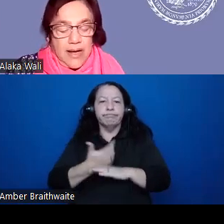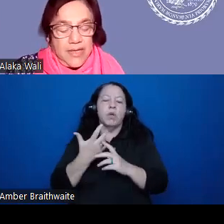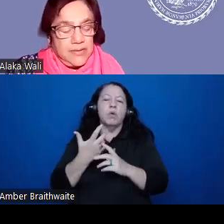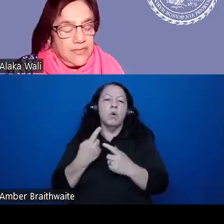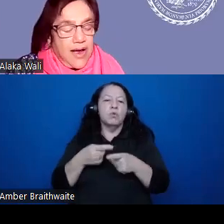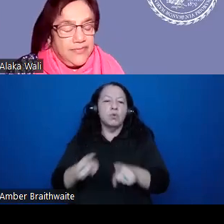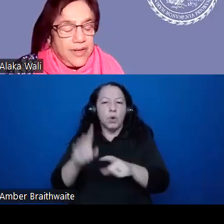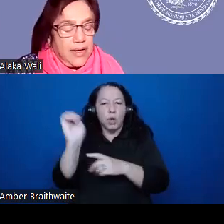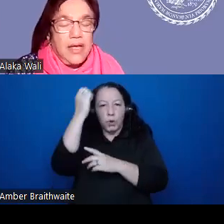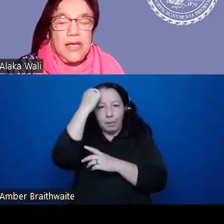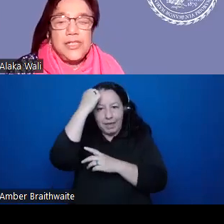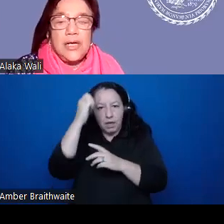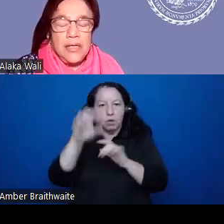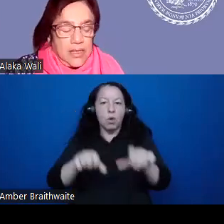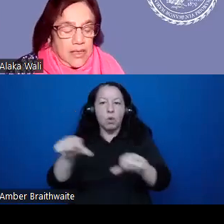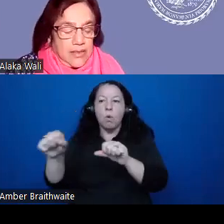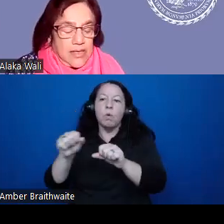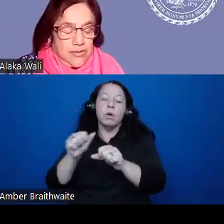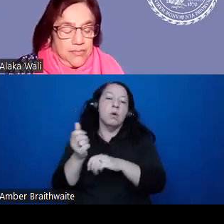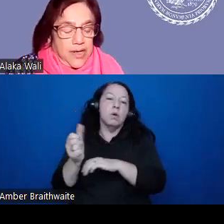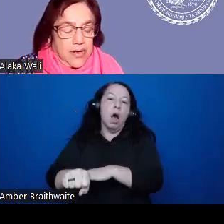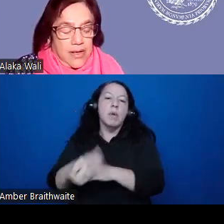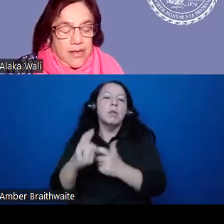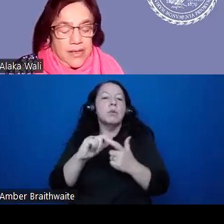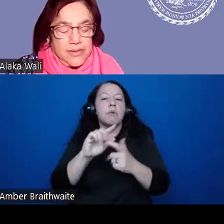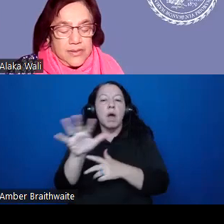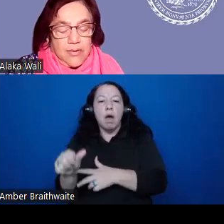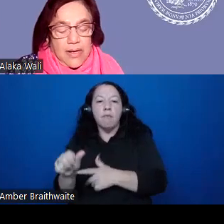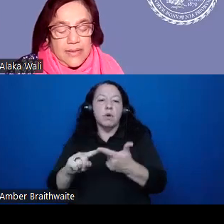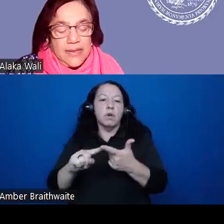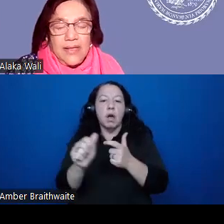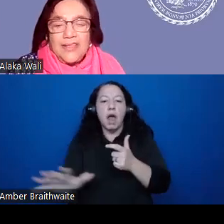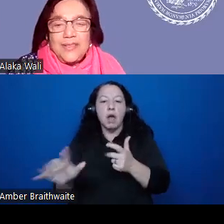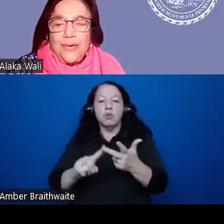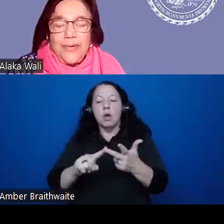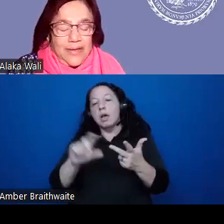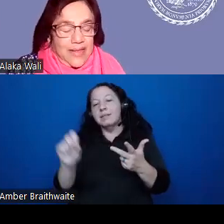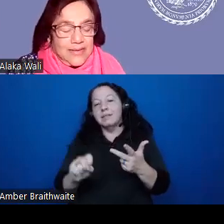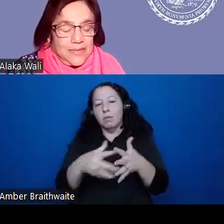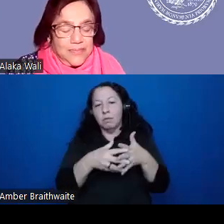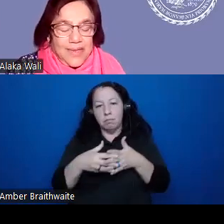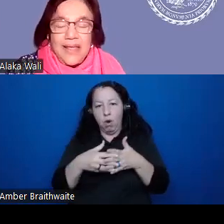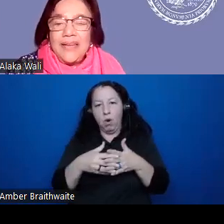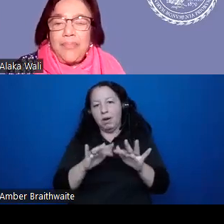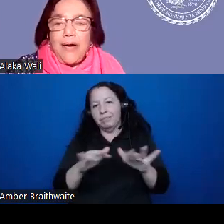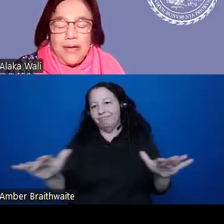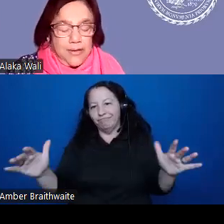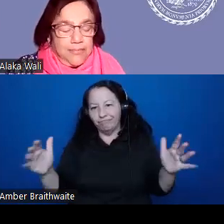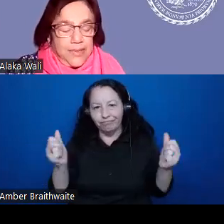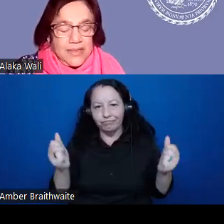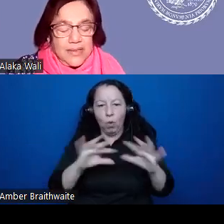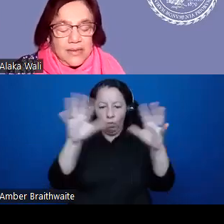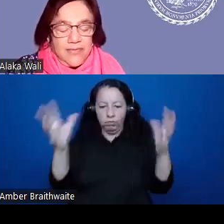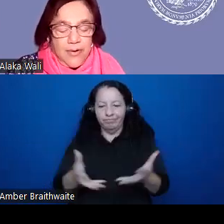colonial dominance of Africa, Asia, and South America, and so on. So that's in part